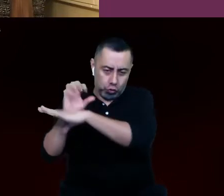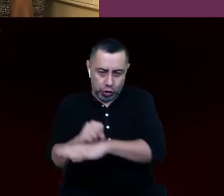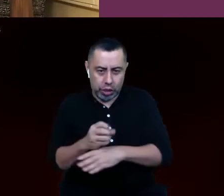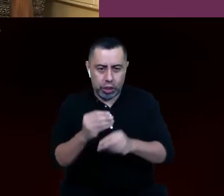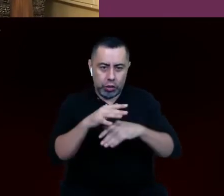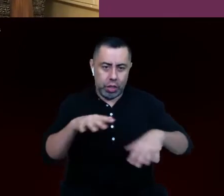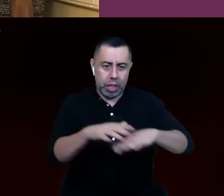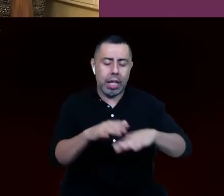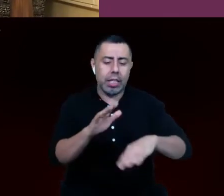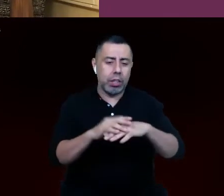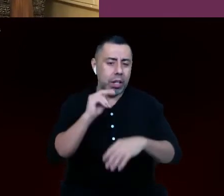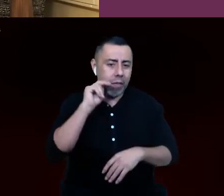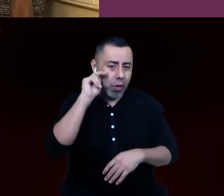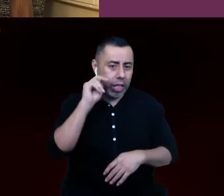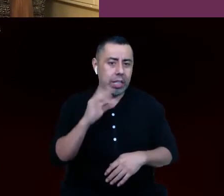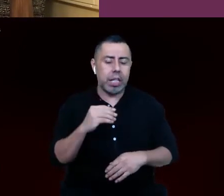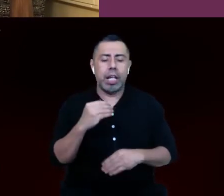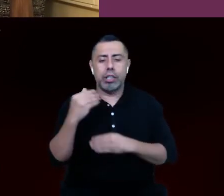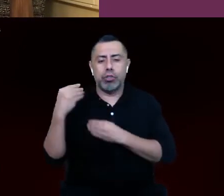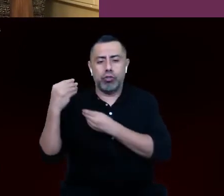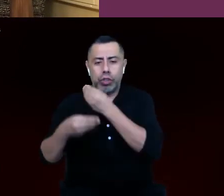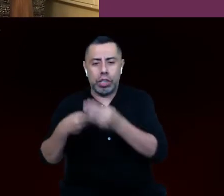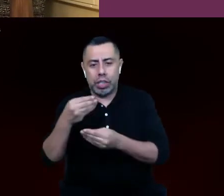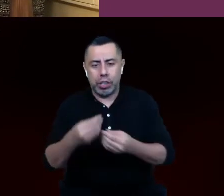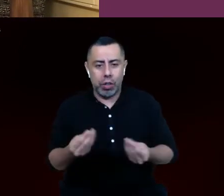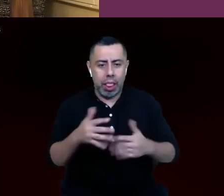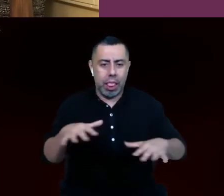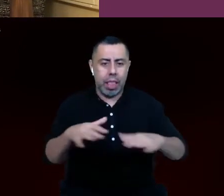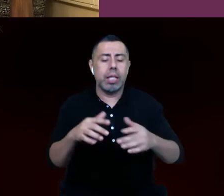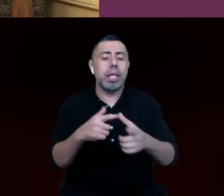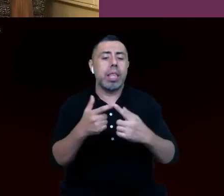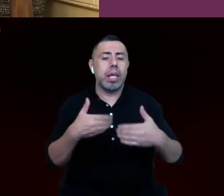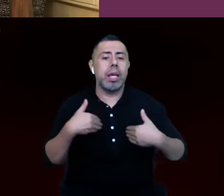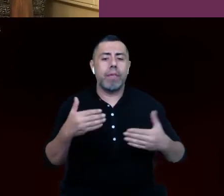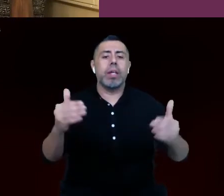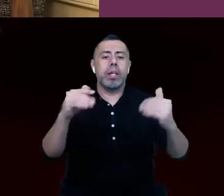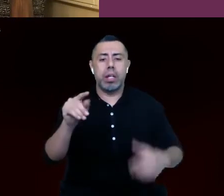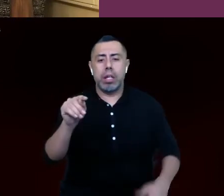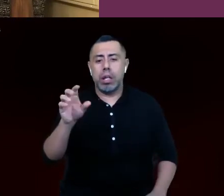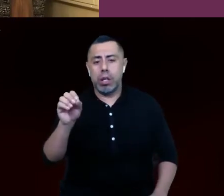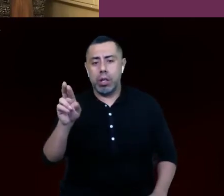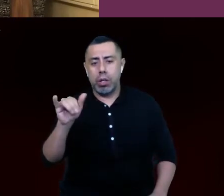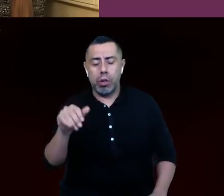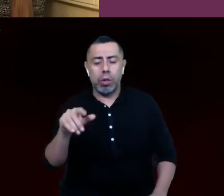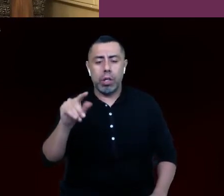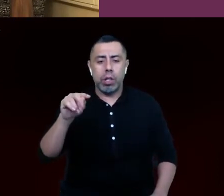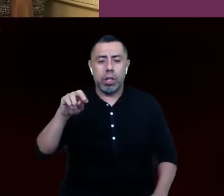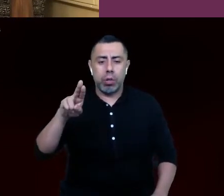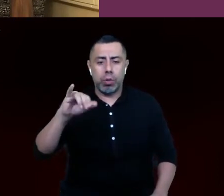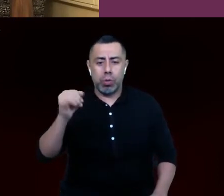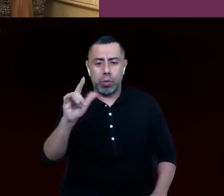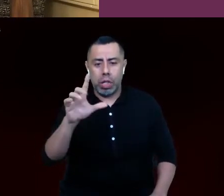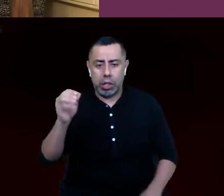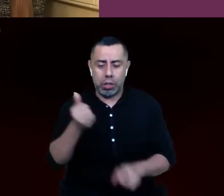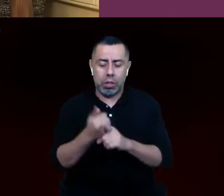third Saturday performance of the month, Tori. Tori Trujillo is a beautiful healer. She's a